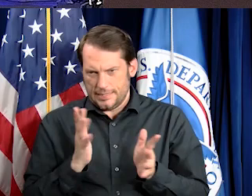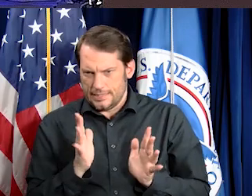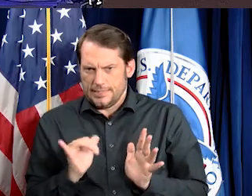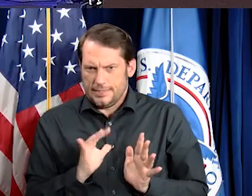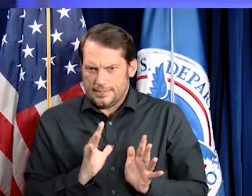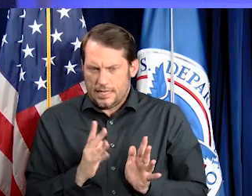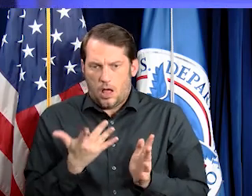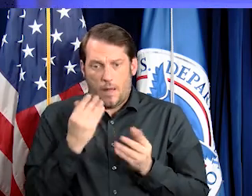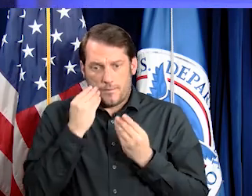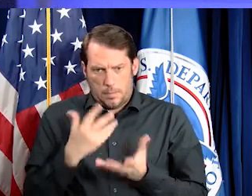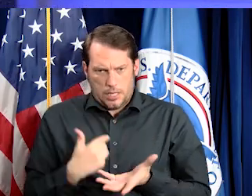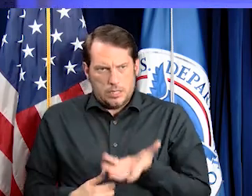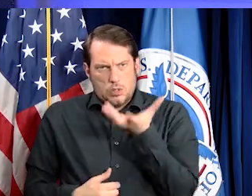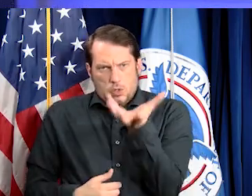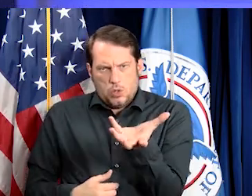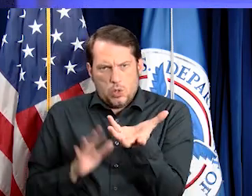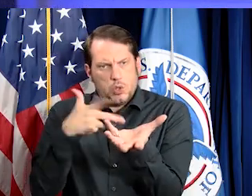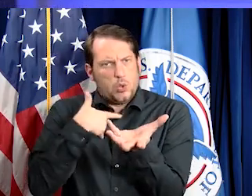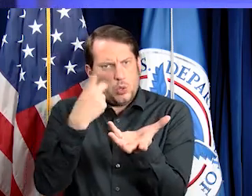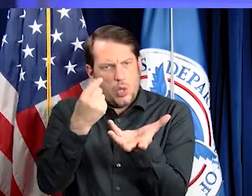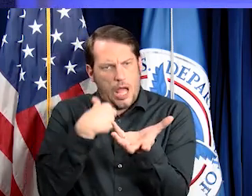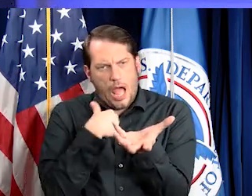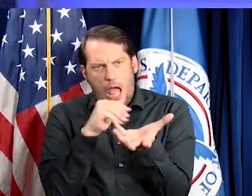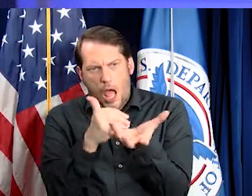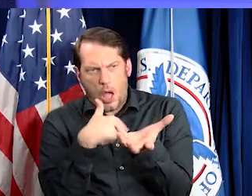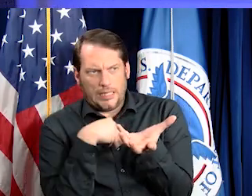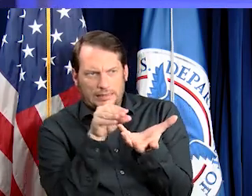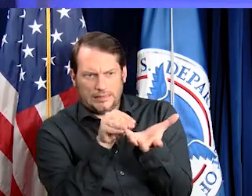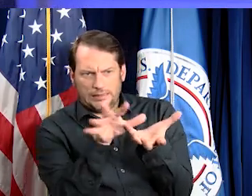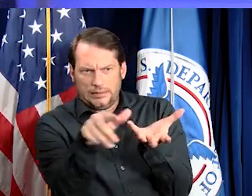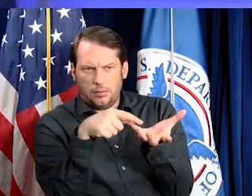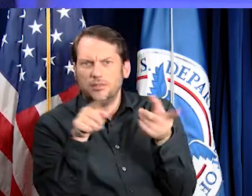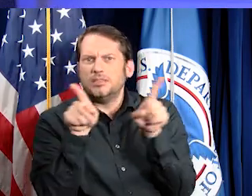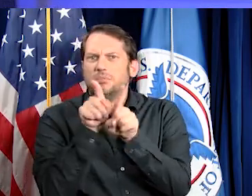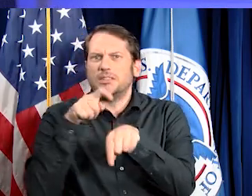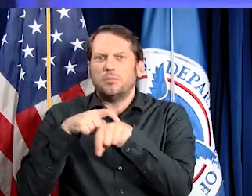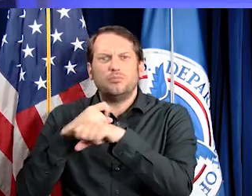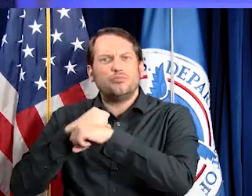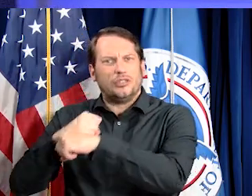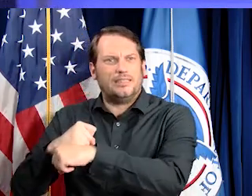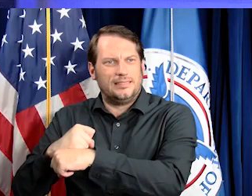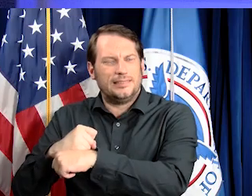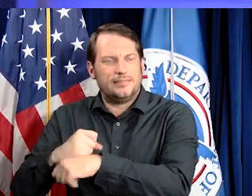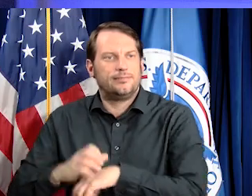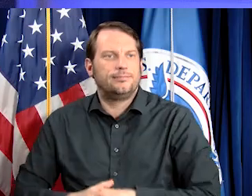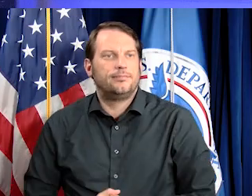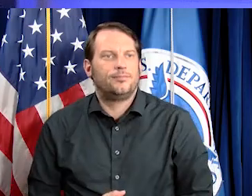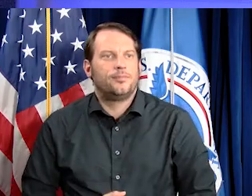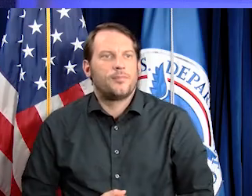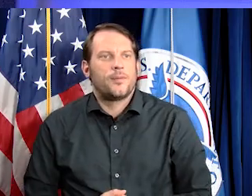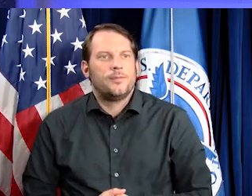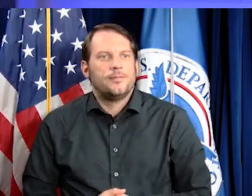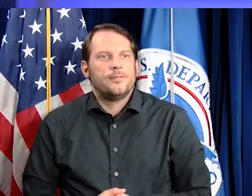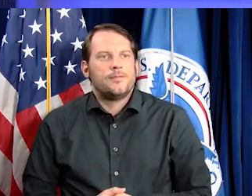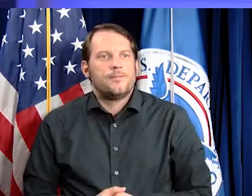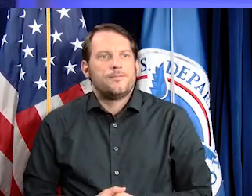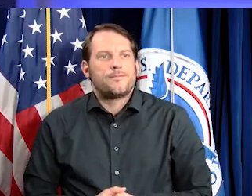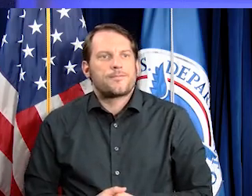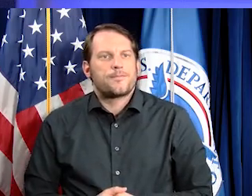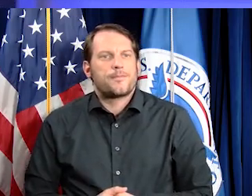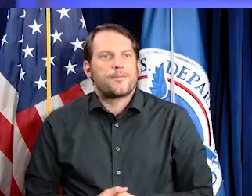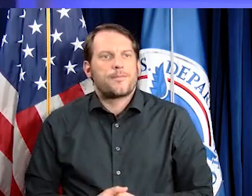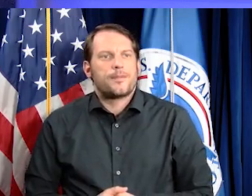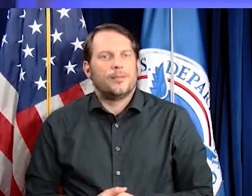it in some way. I think some information, we kind of assume what PII means, like your name